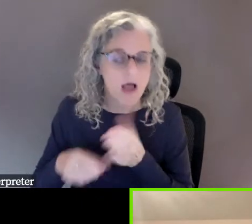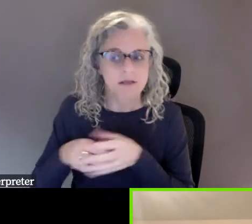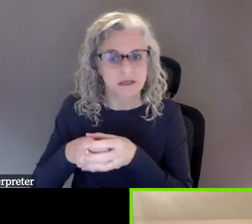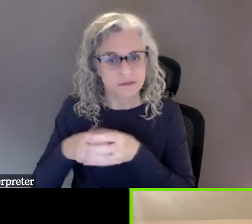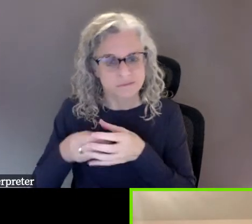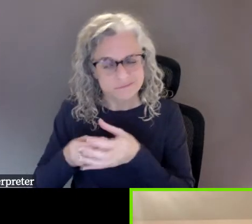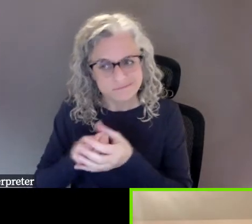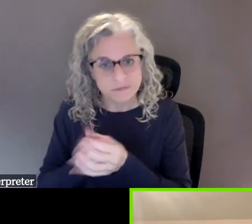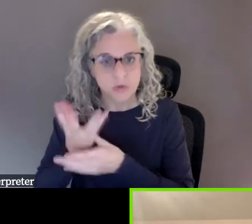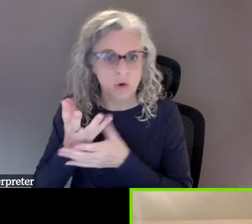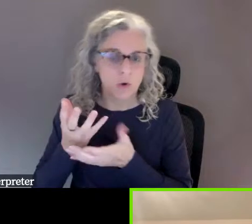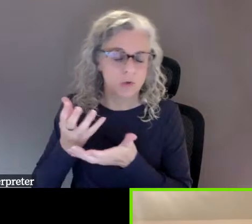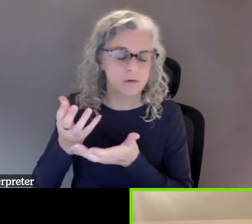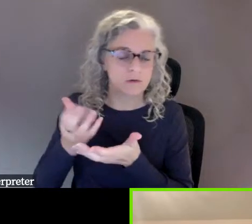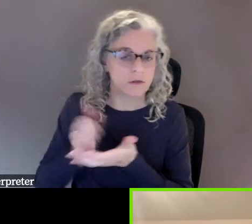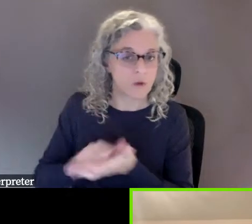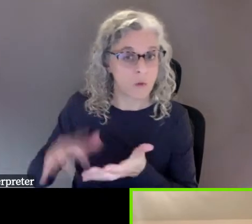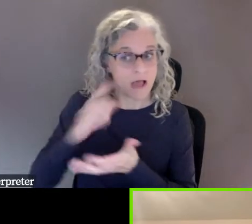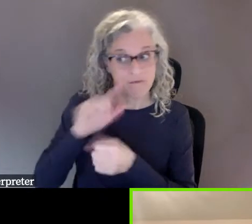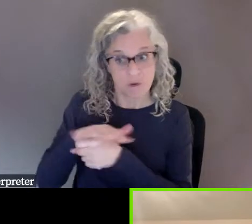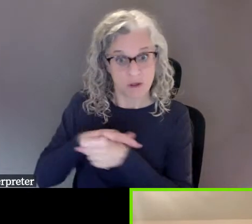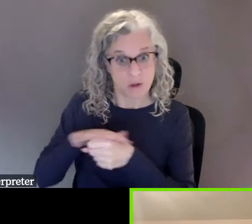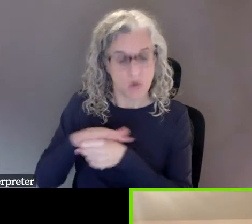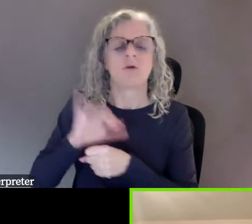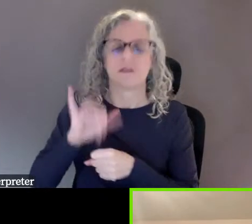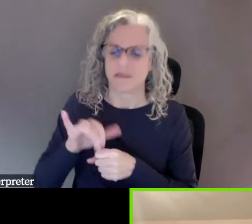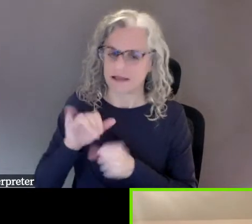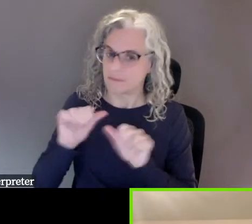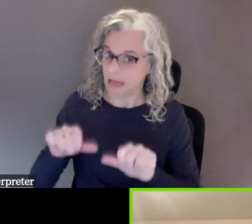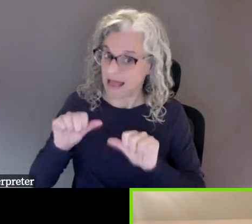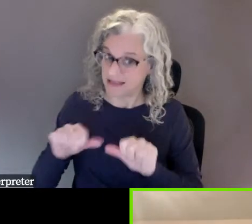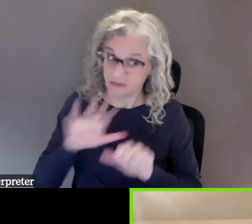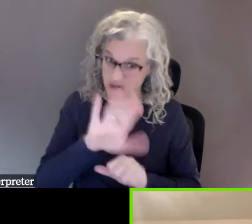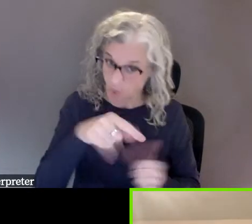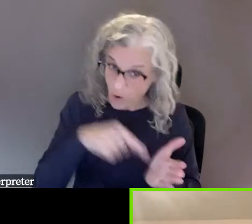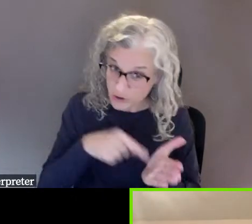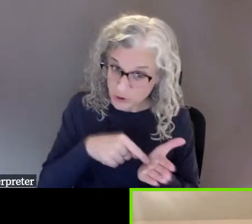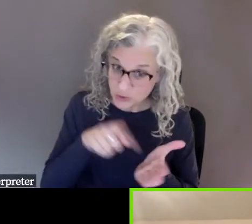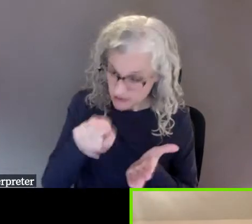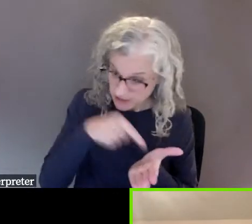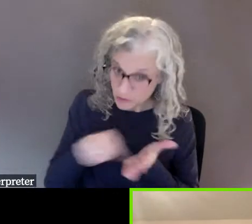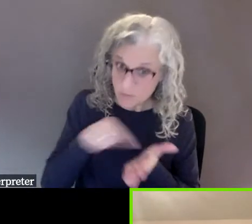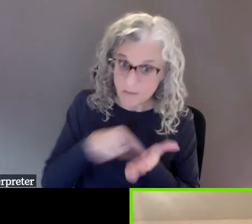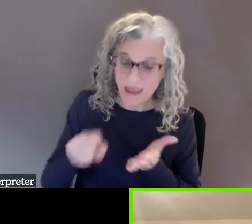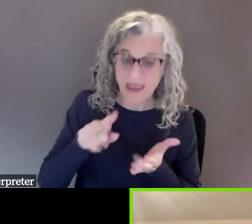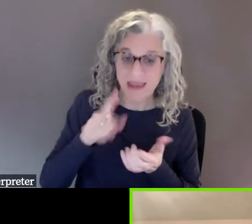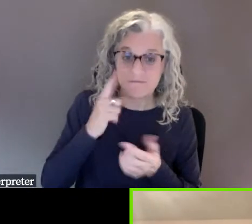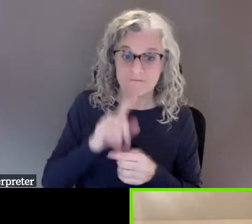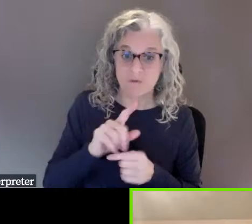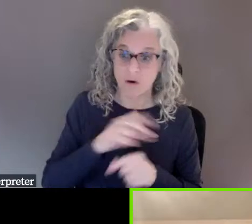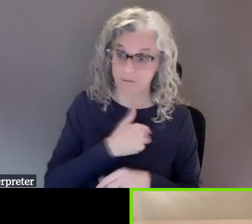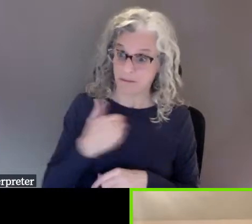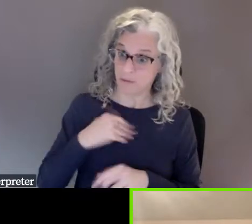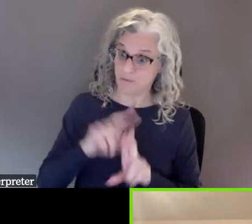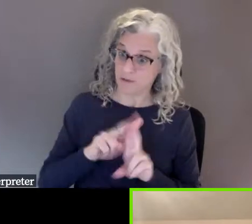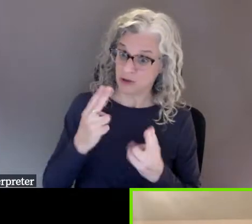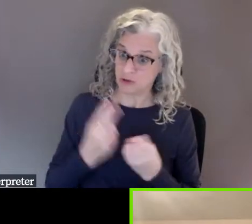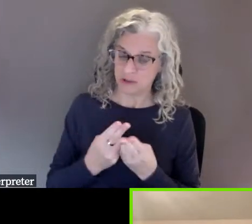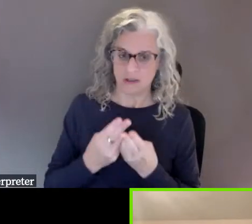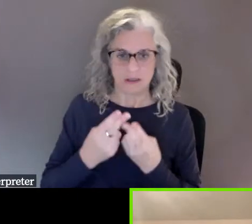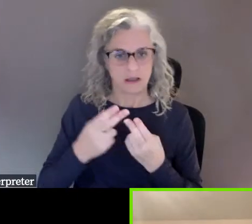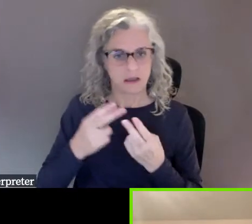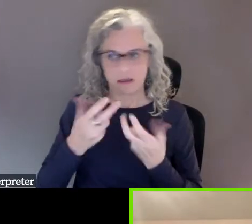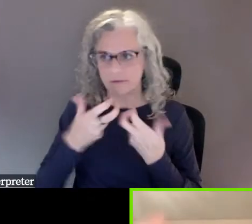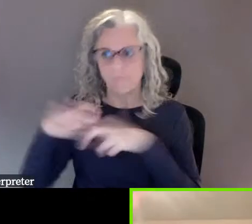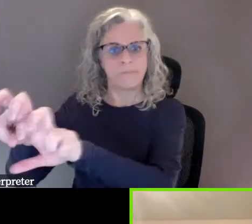local, that might be another place in which, again, your dues money that you're paying to your union is being invested in Israel. So there's